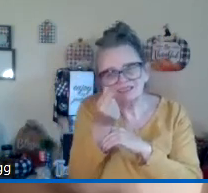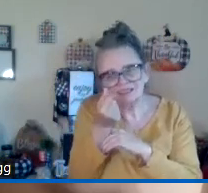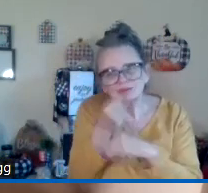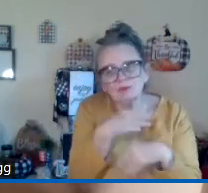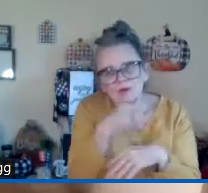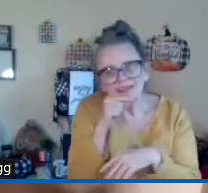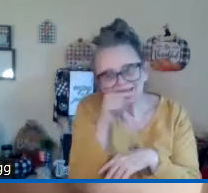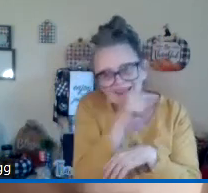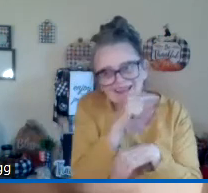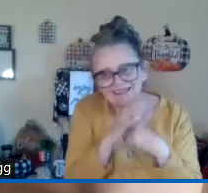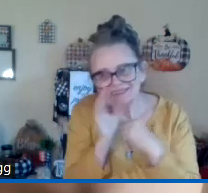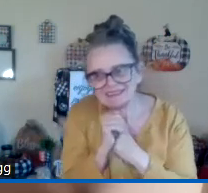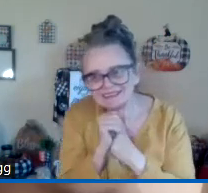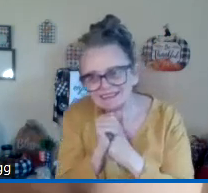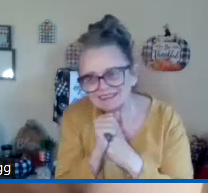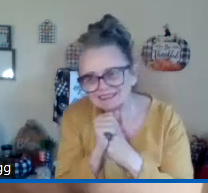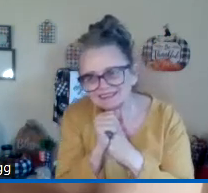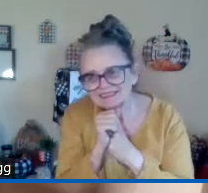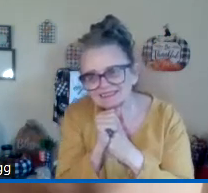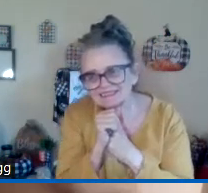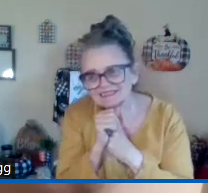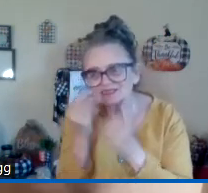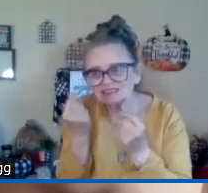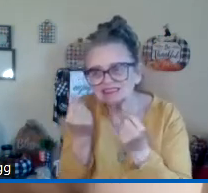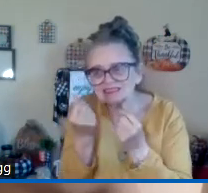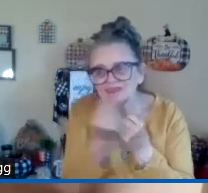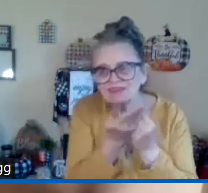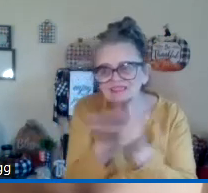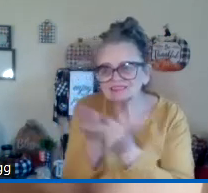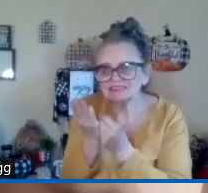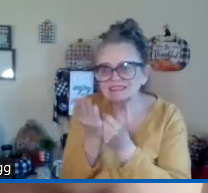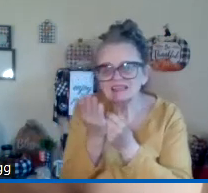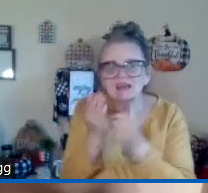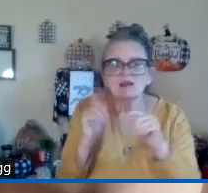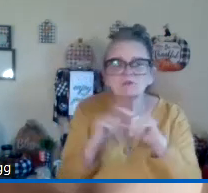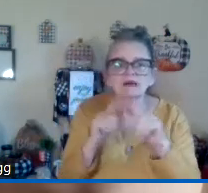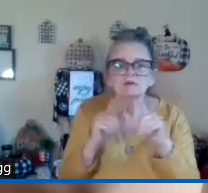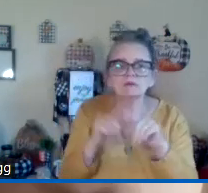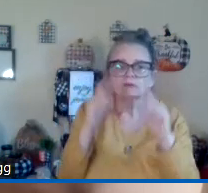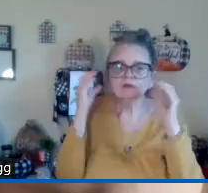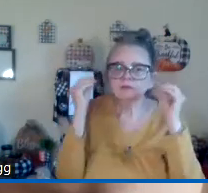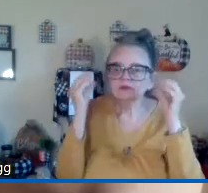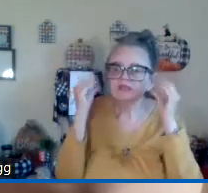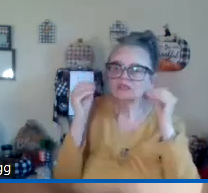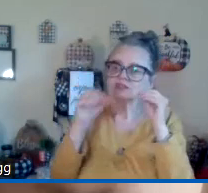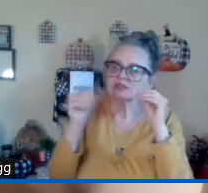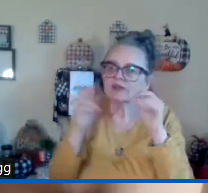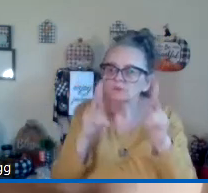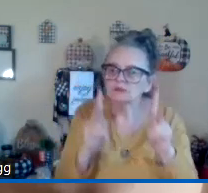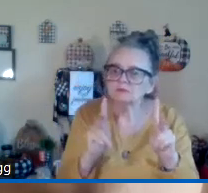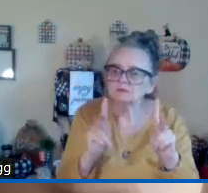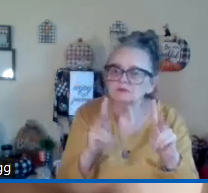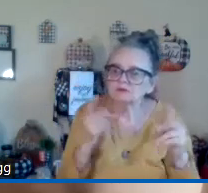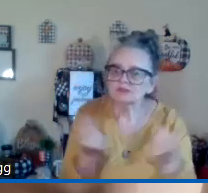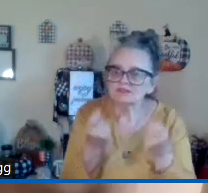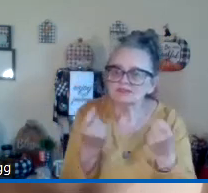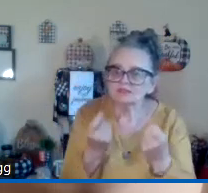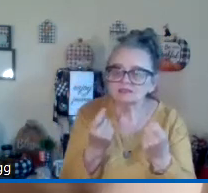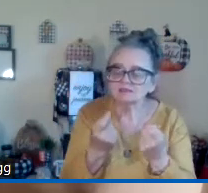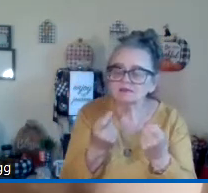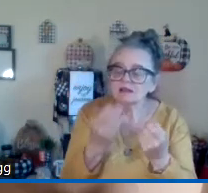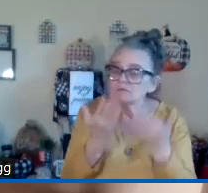a little white lie, just little things. But when we're teaching other people